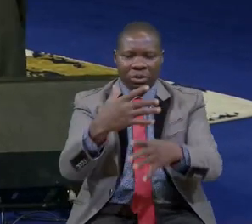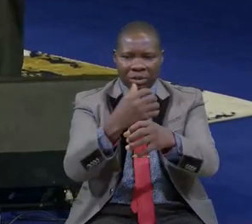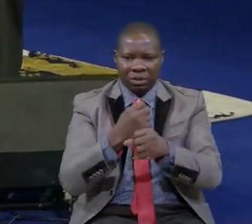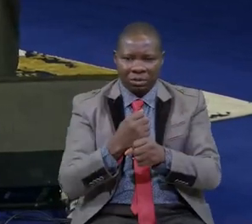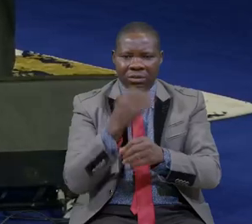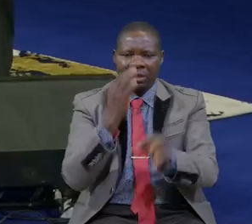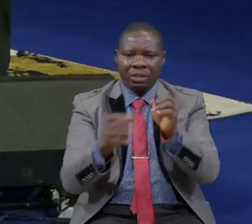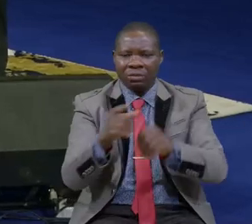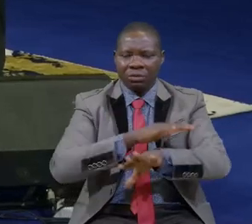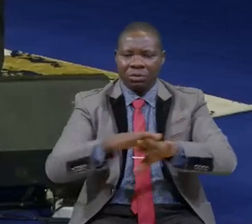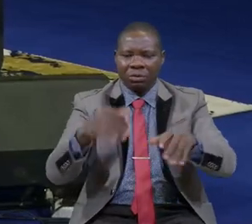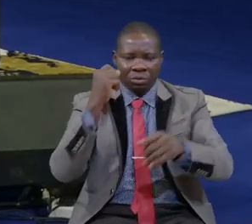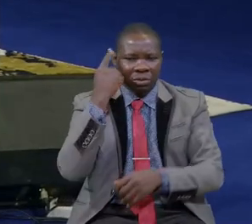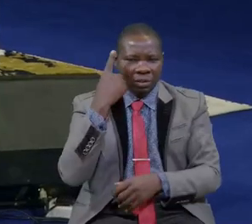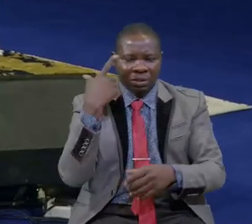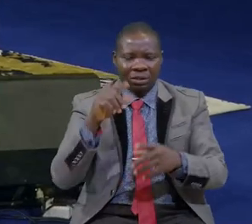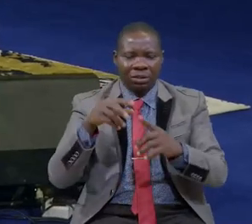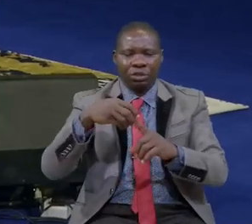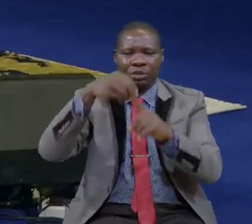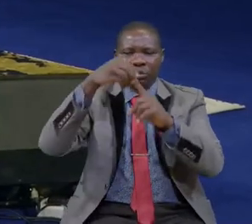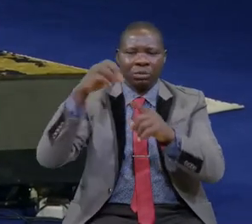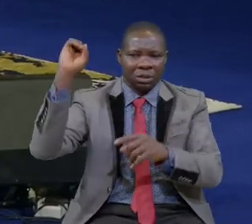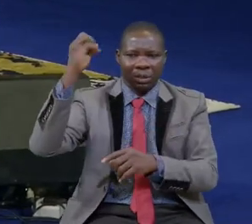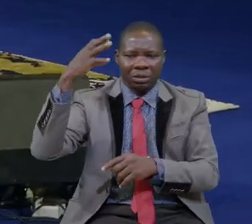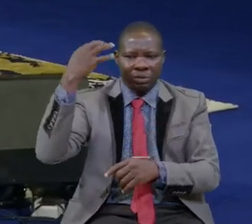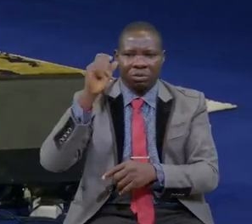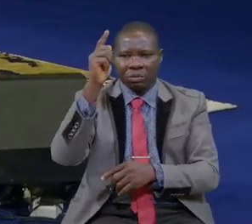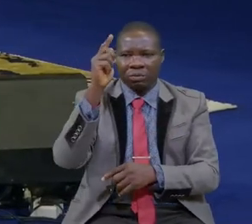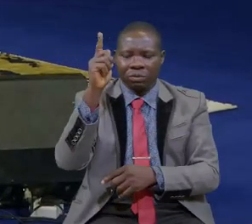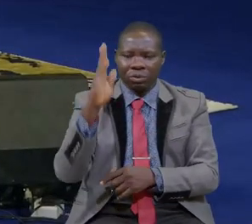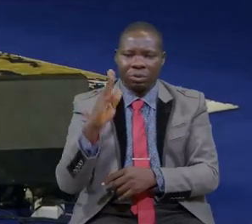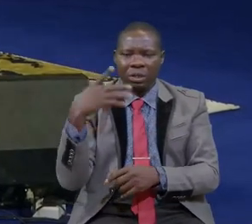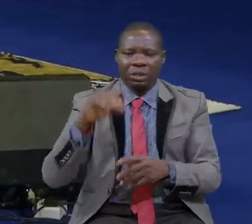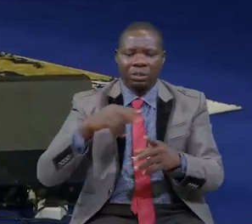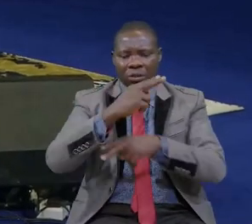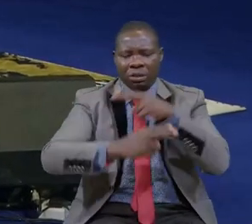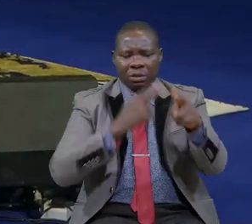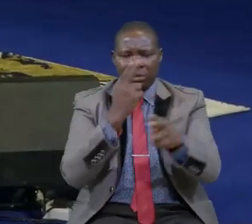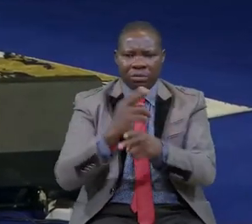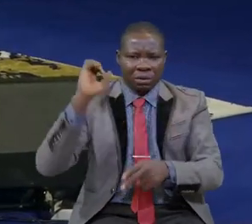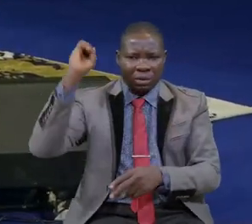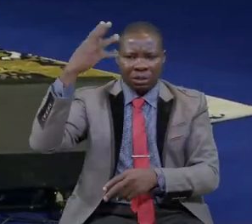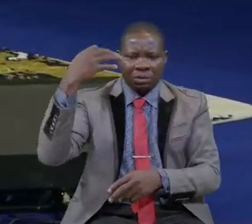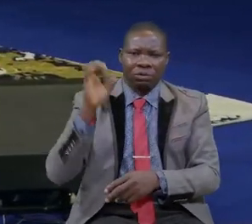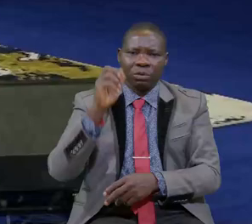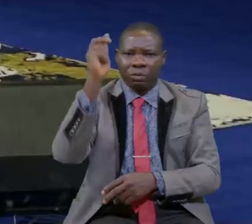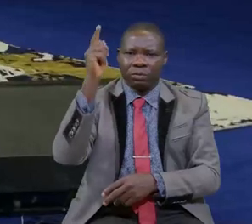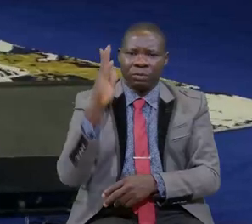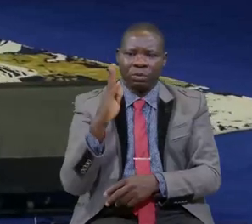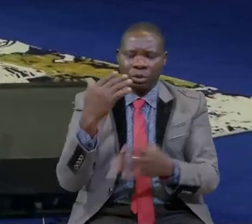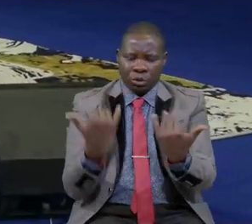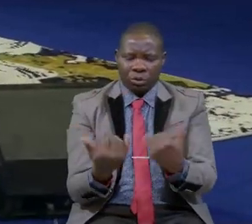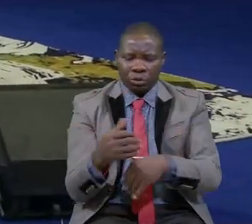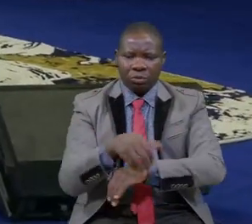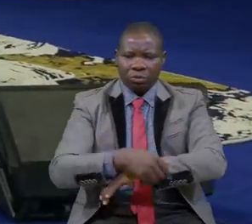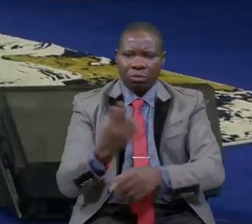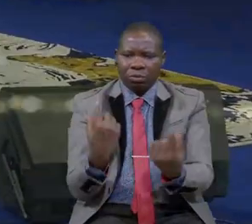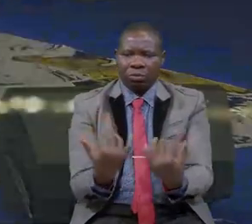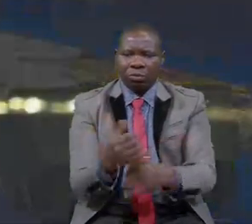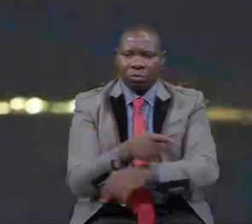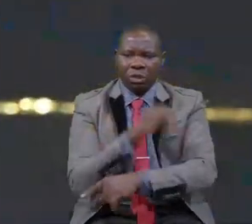understood the unique grace of God, the universal grace of God, here is your day, that unique